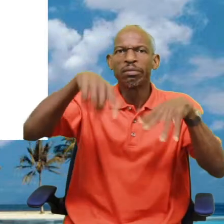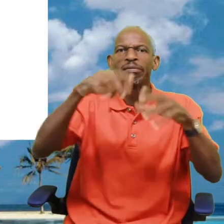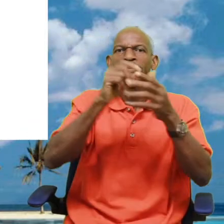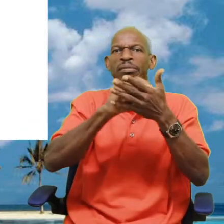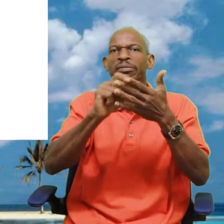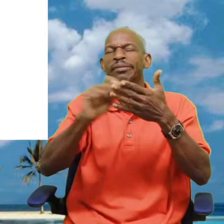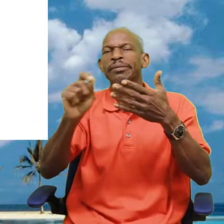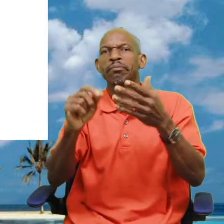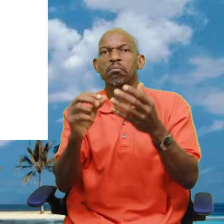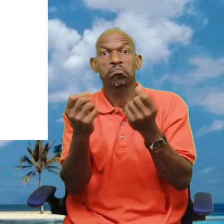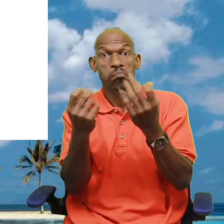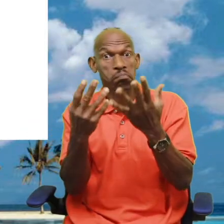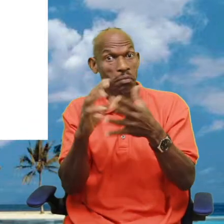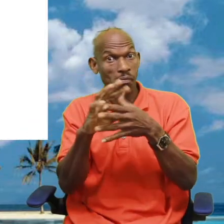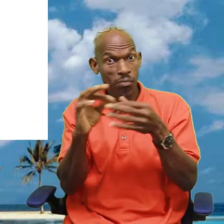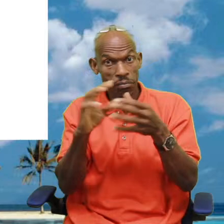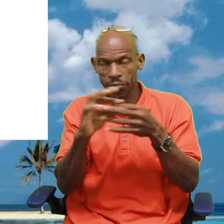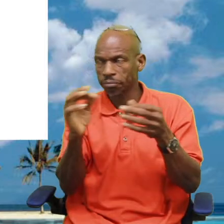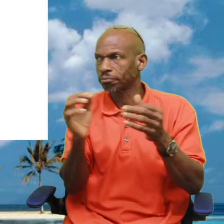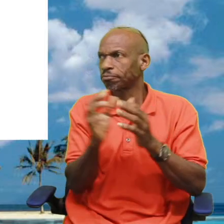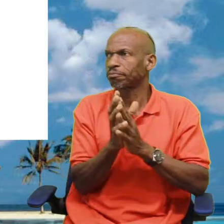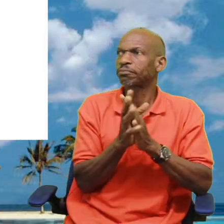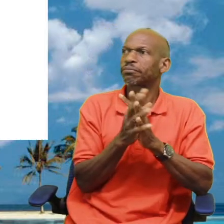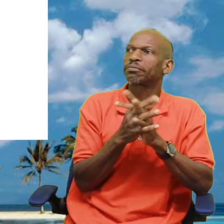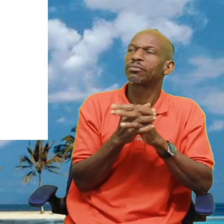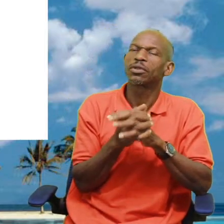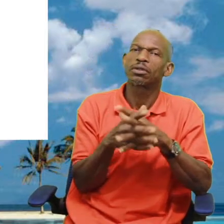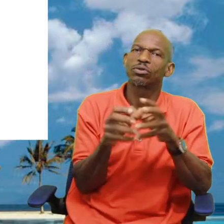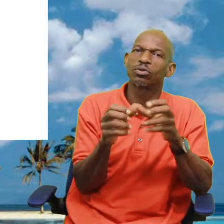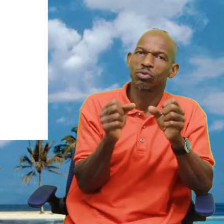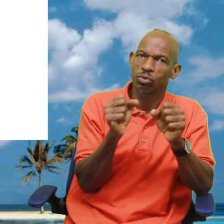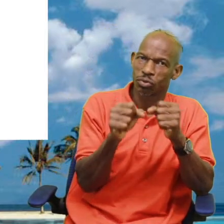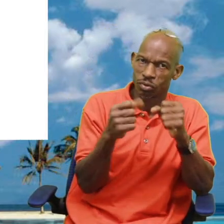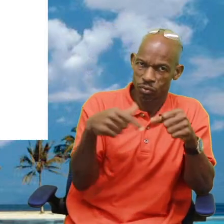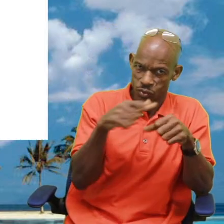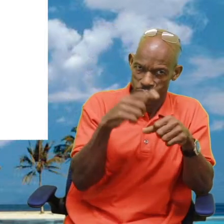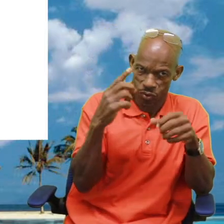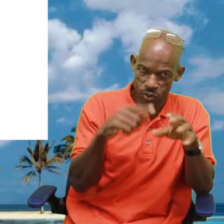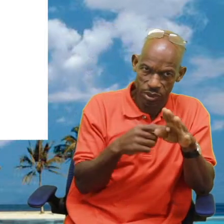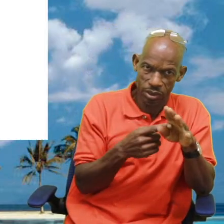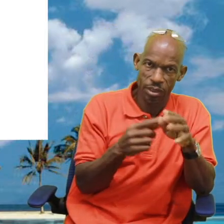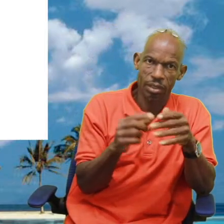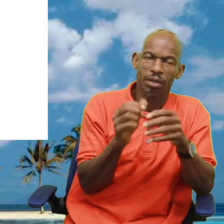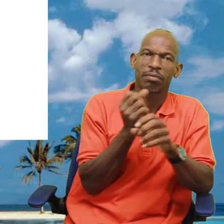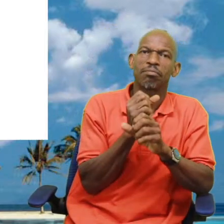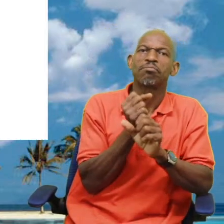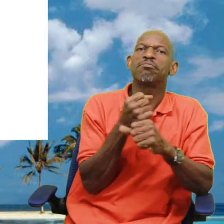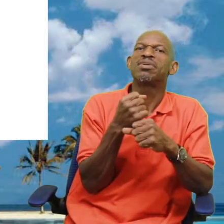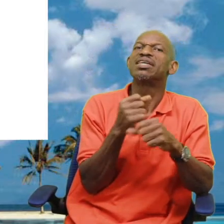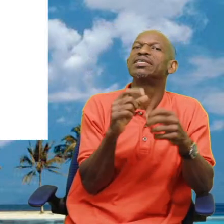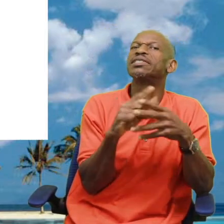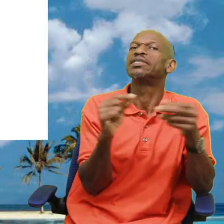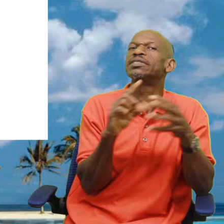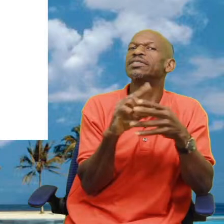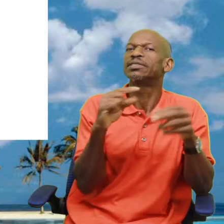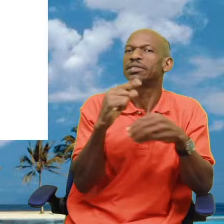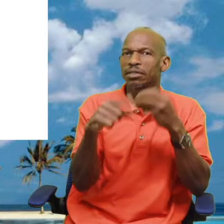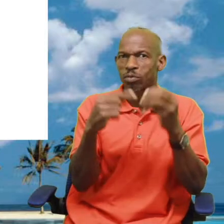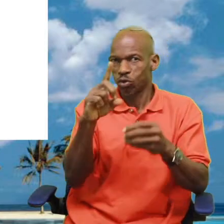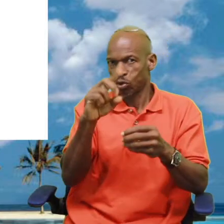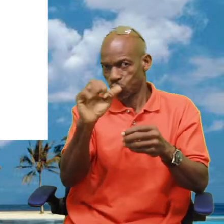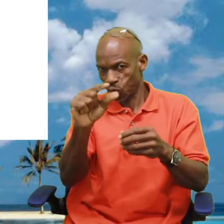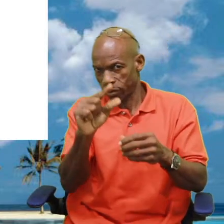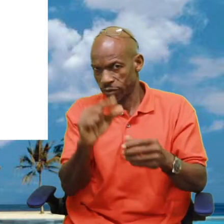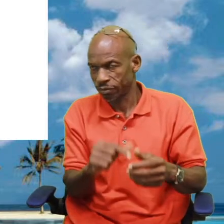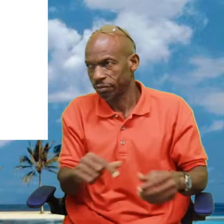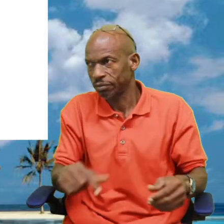start. So let's start writing some sentences about this dog. And I am just going back to